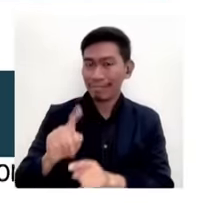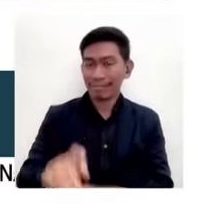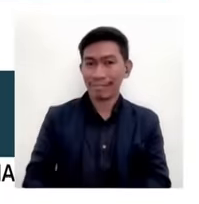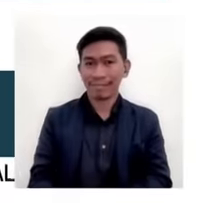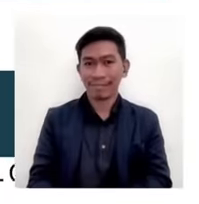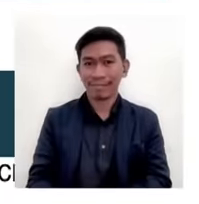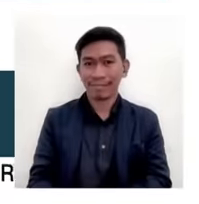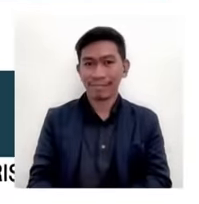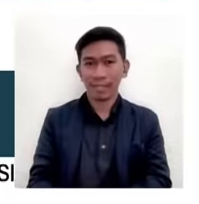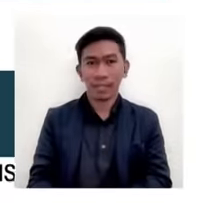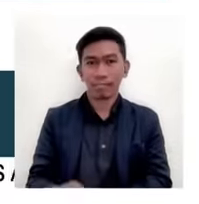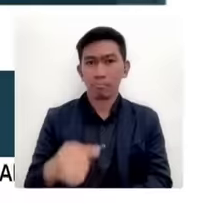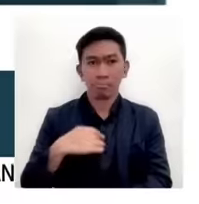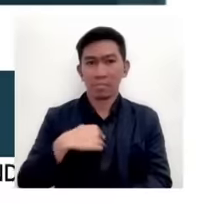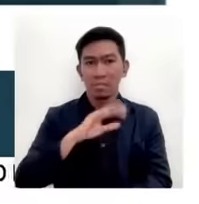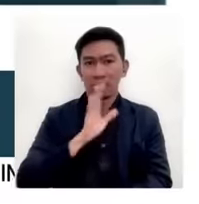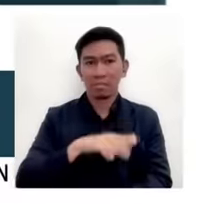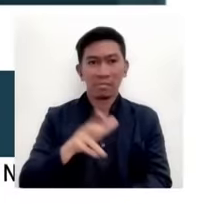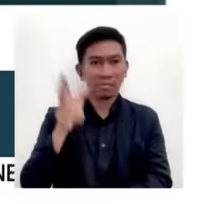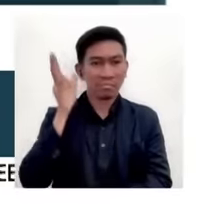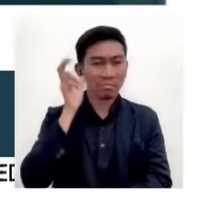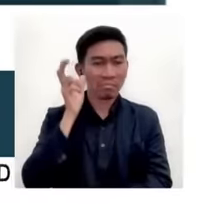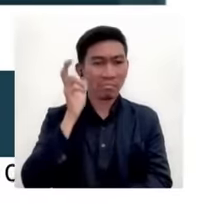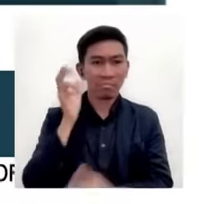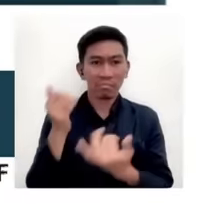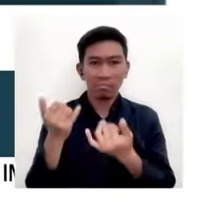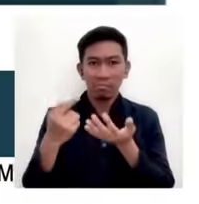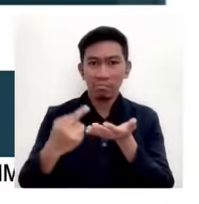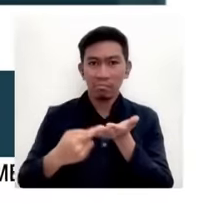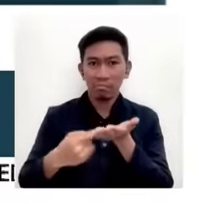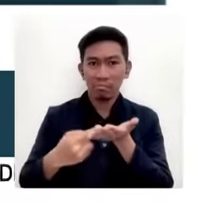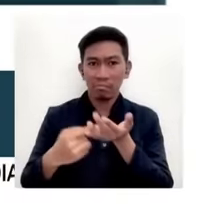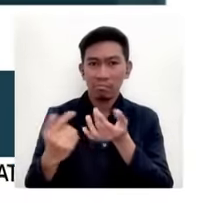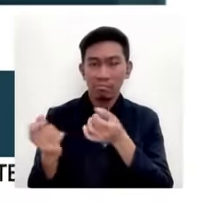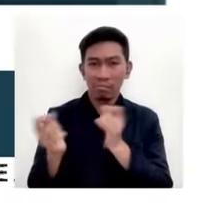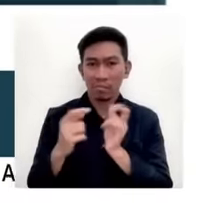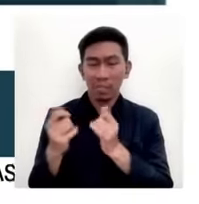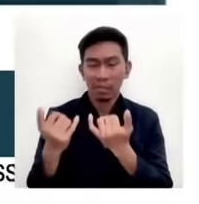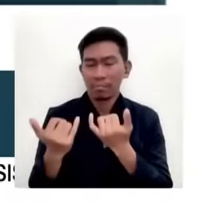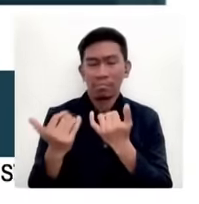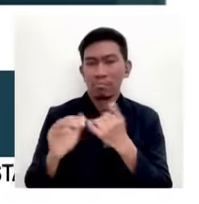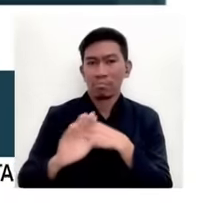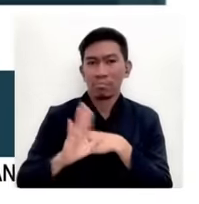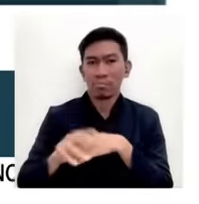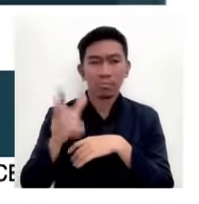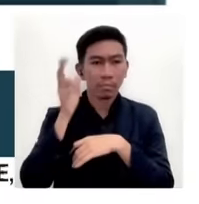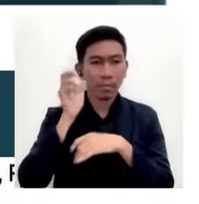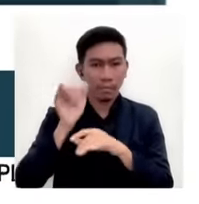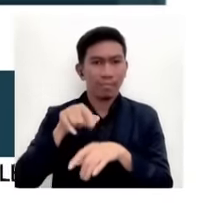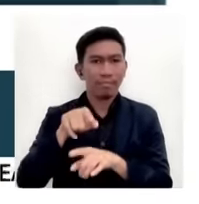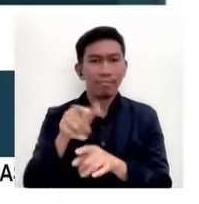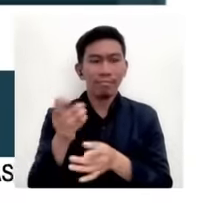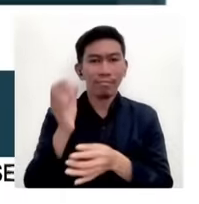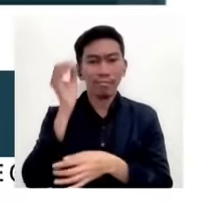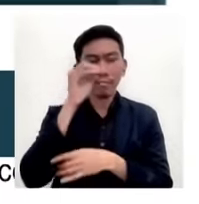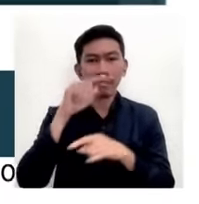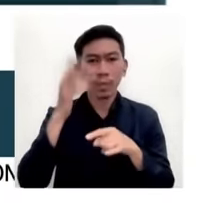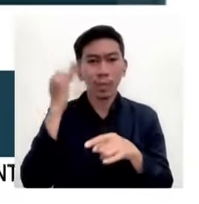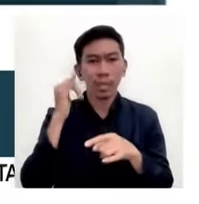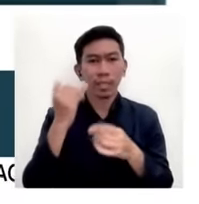I have not heard that in the current discussion. Because these are all linked into the